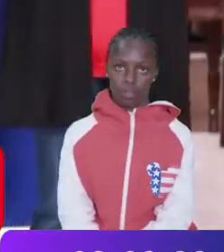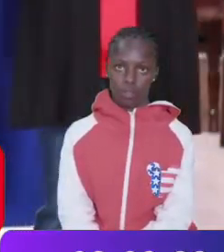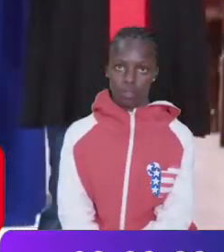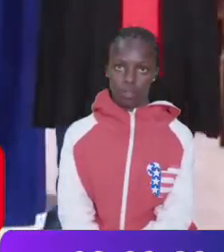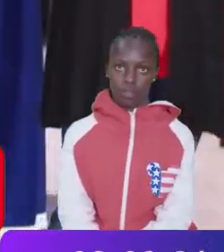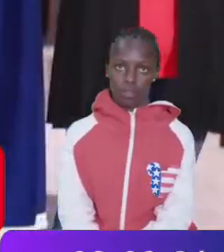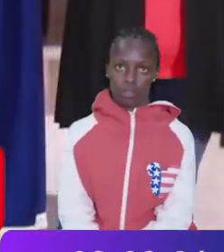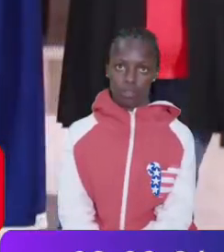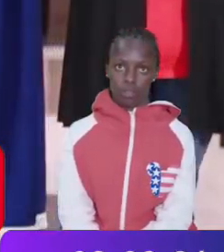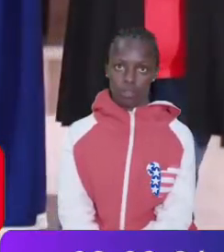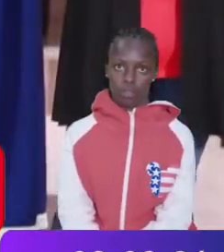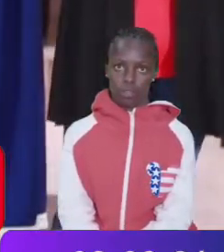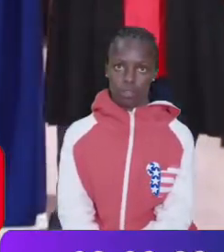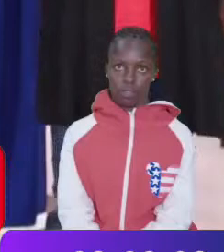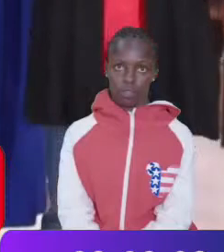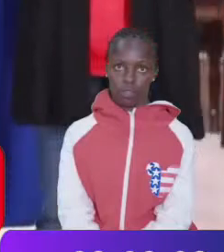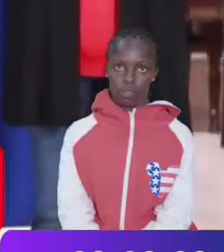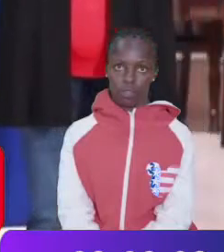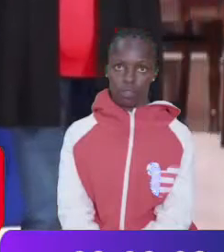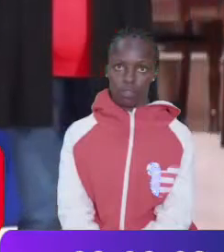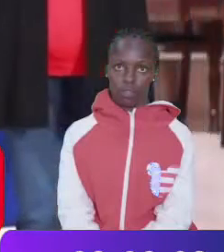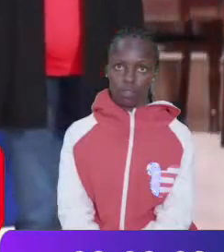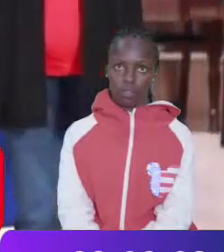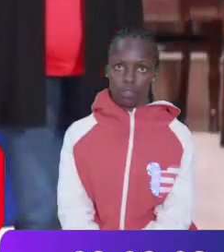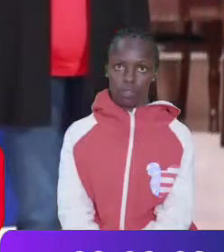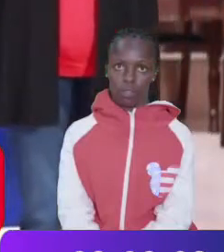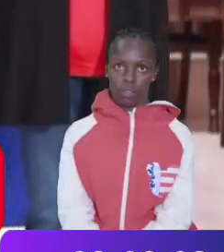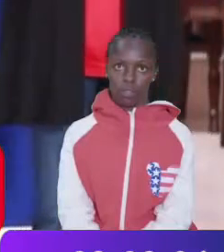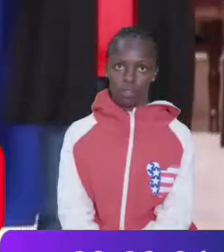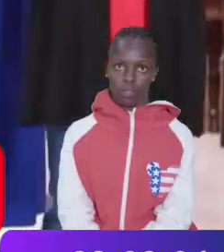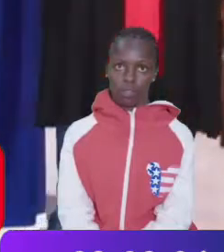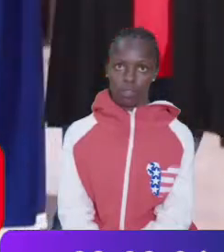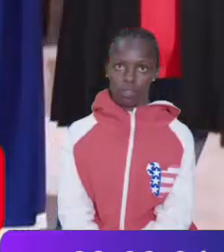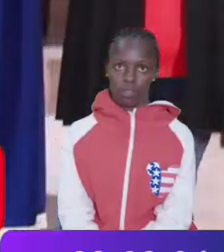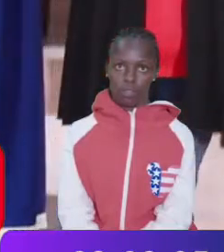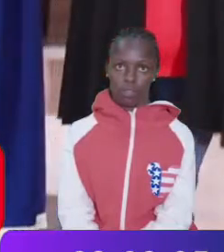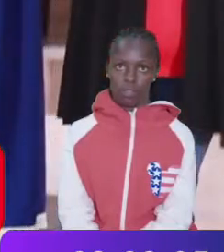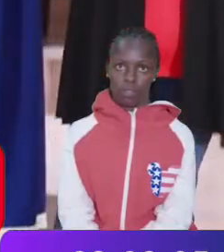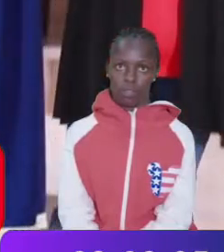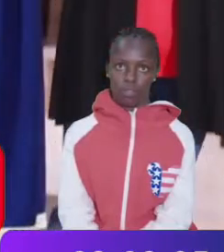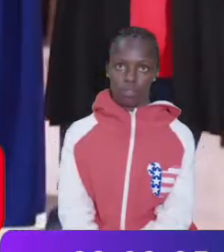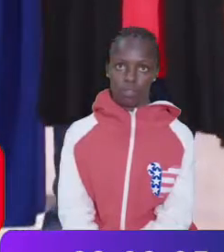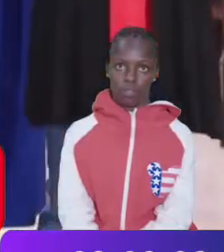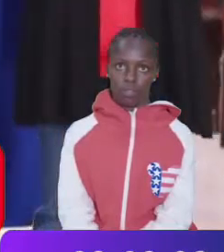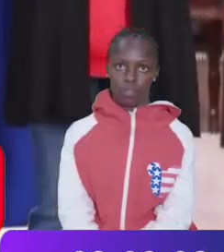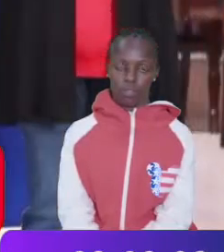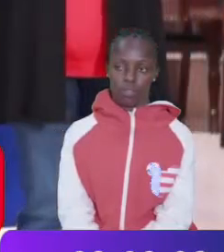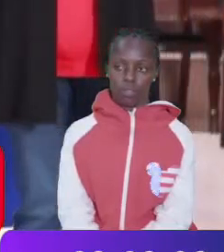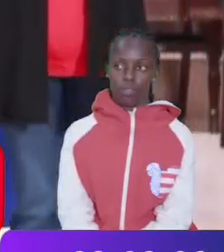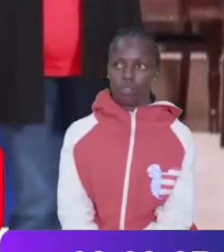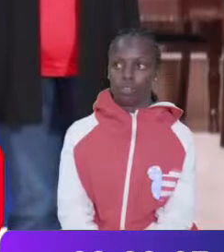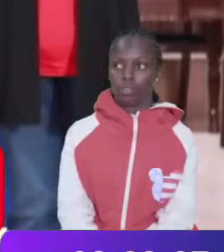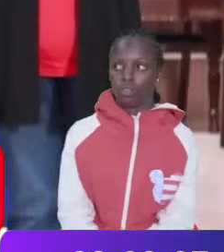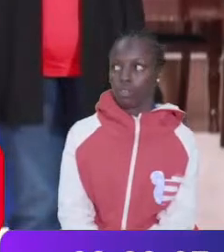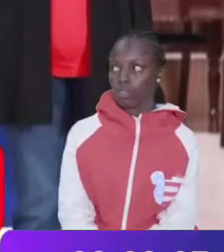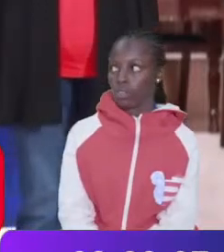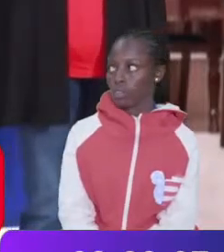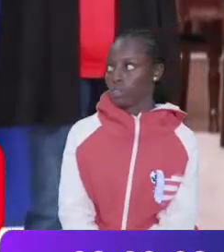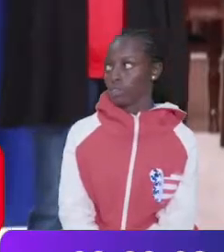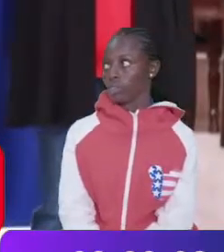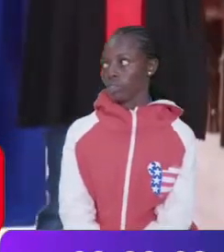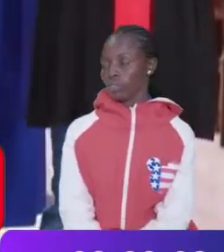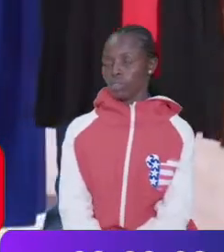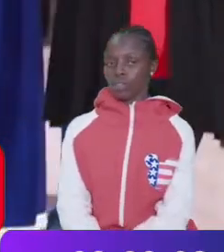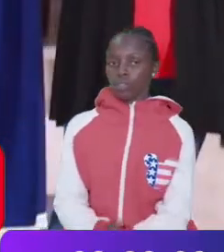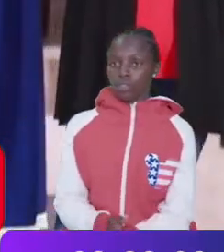it. Hatuwezi bila wewe. Hatuwezi bila wewe Mungu. Hatuwezi mfalme bila wewe. Hatuwezi